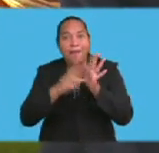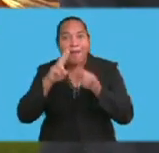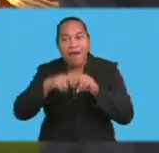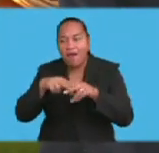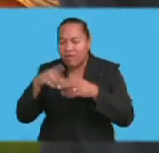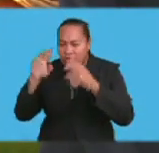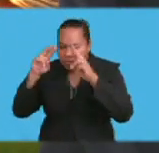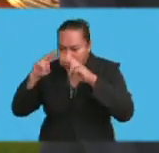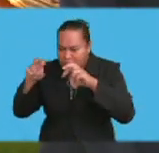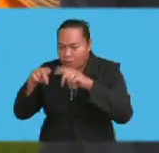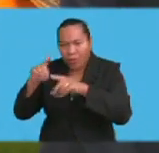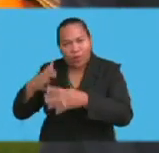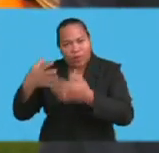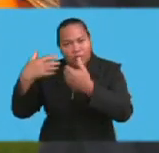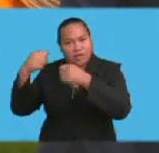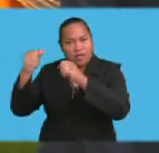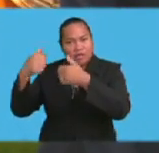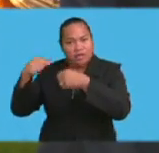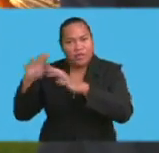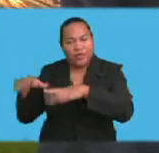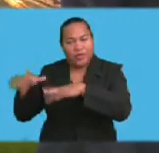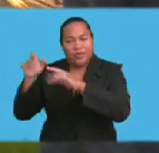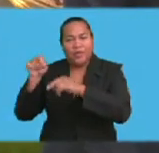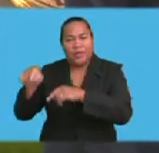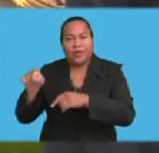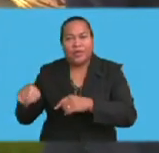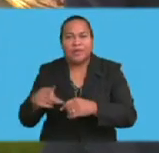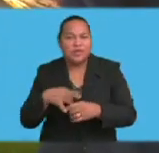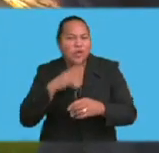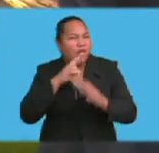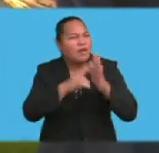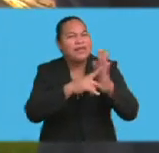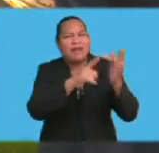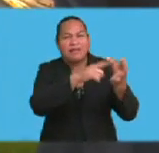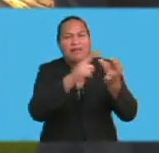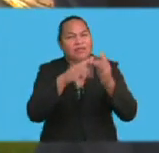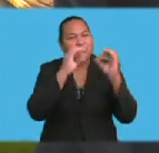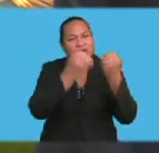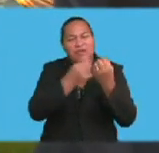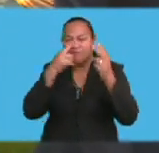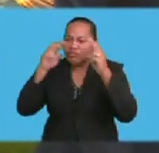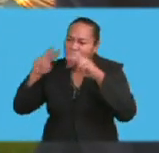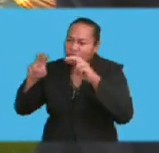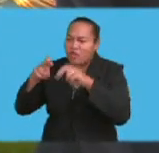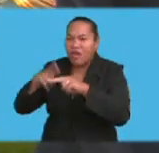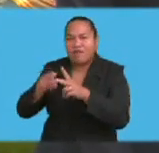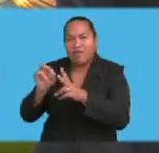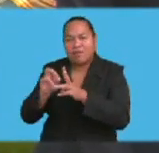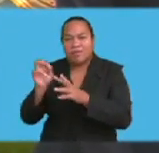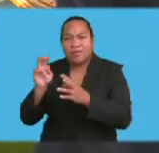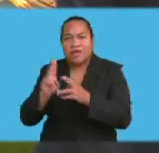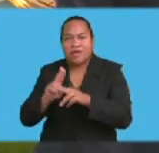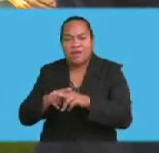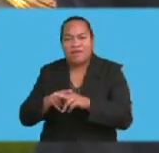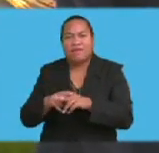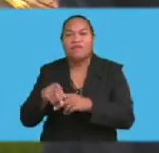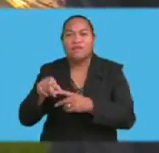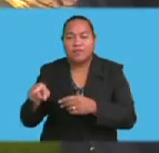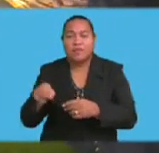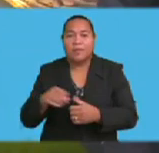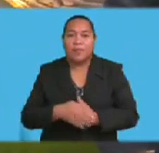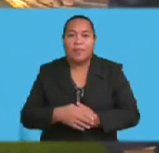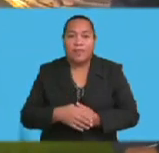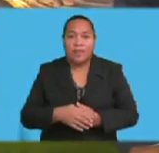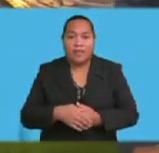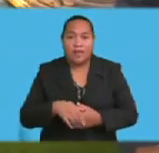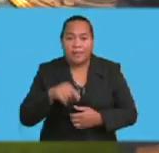in collaboration with the Financial Sector Assessment Program and the regulator, which is the RBF. Consequently, FNPF also, Madam